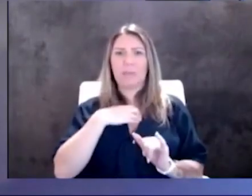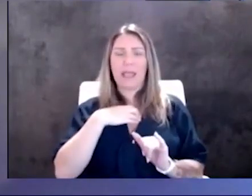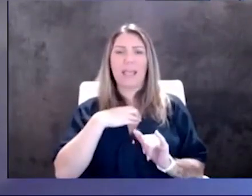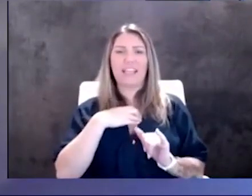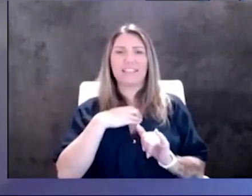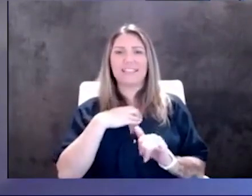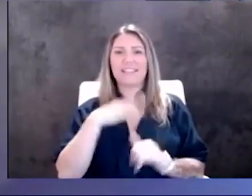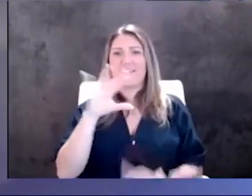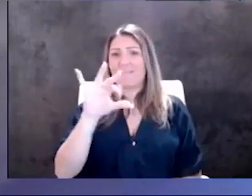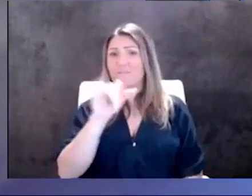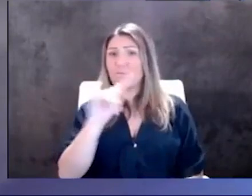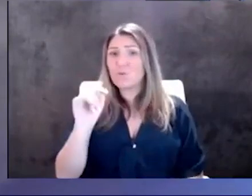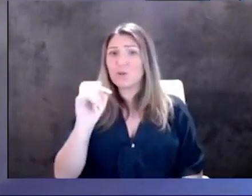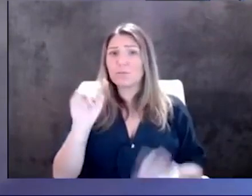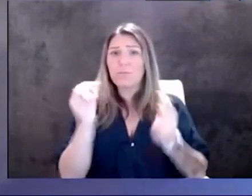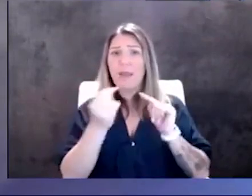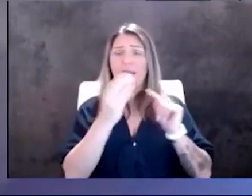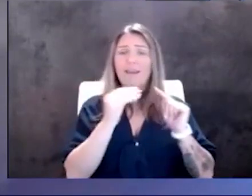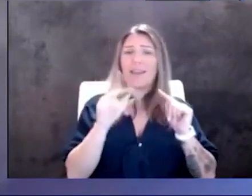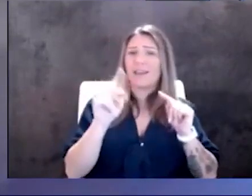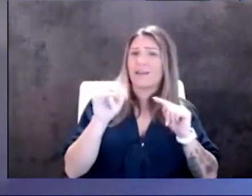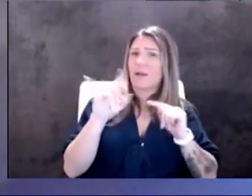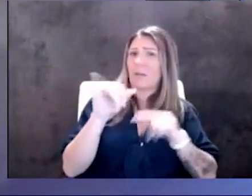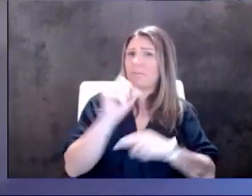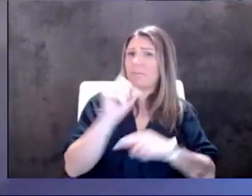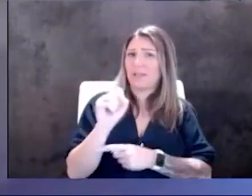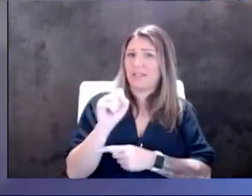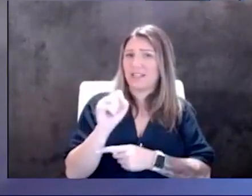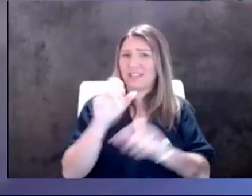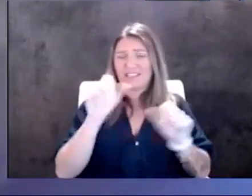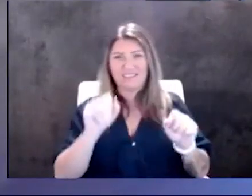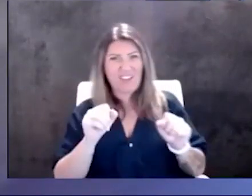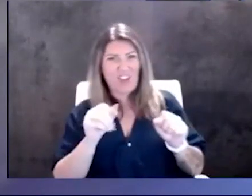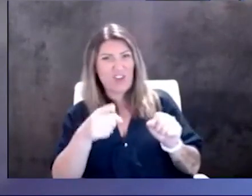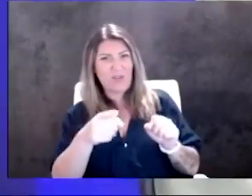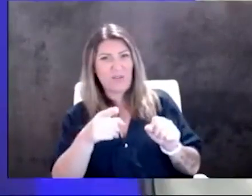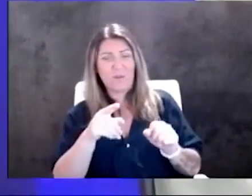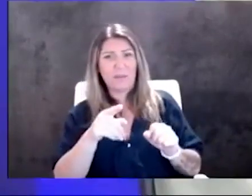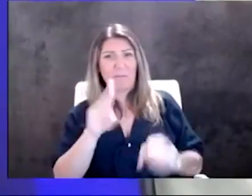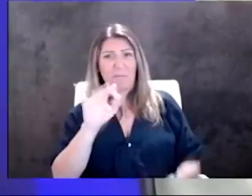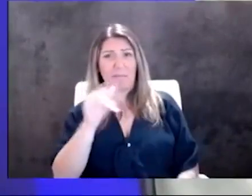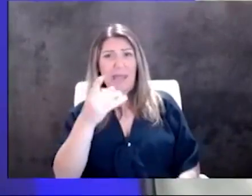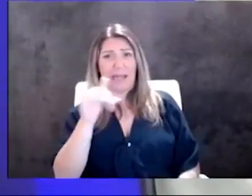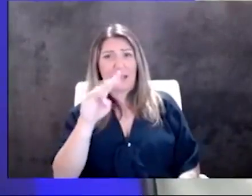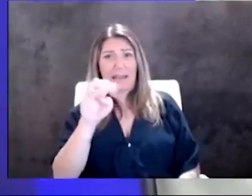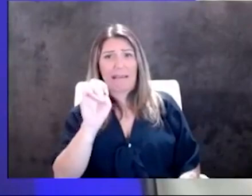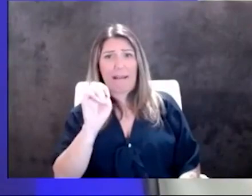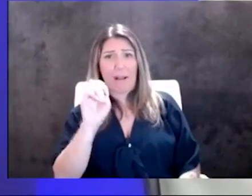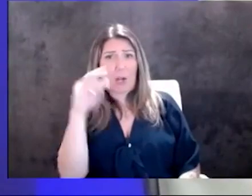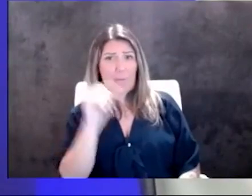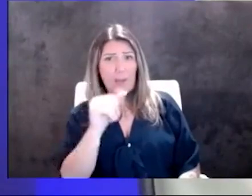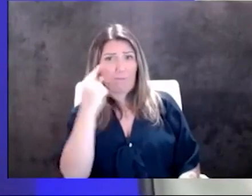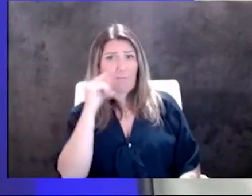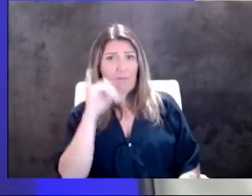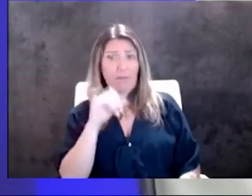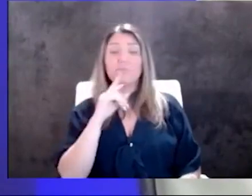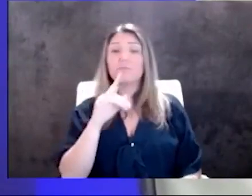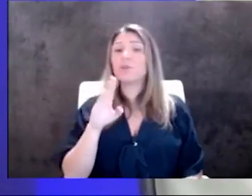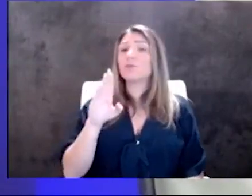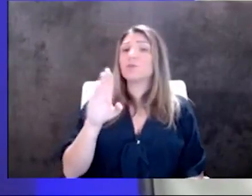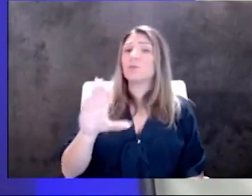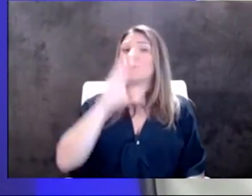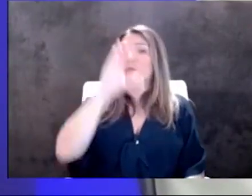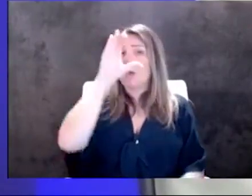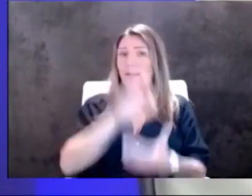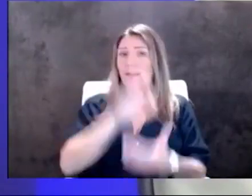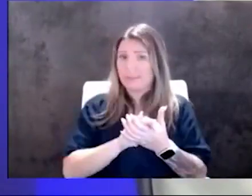might mean? And then also wants to know if these stimulator devices are covered by Medicare. Yeah, so I think Brenda's husband would fit exactly the